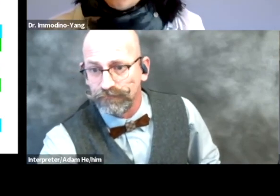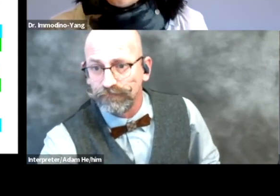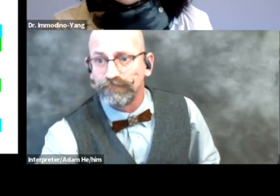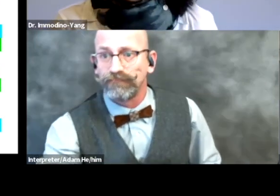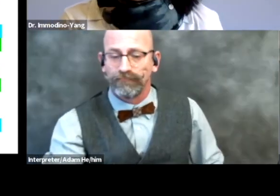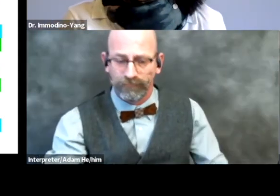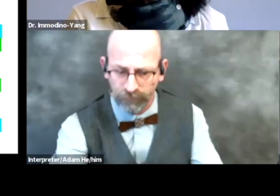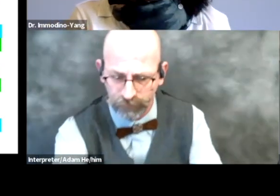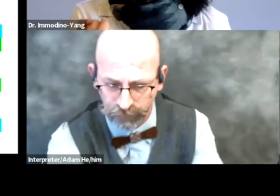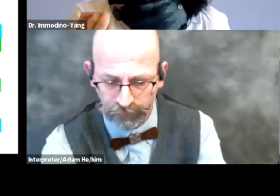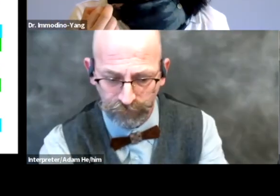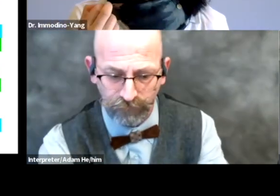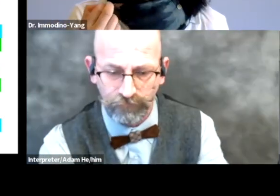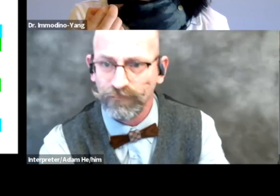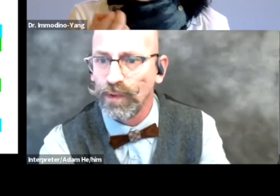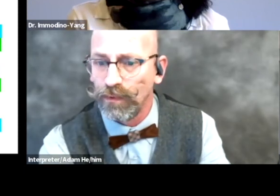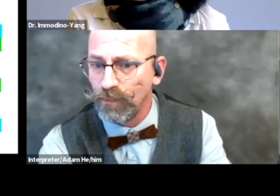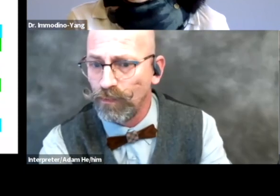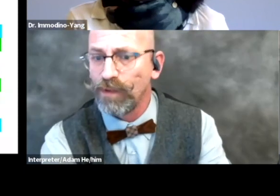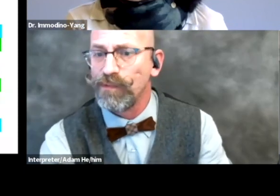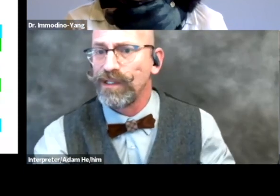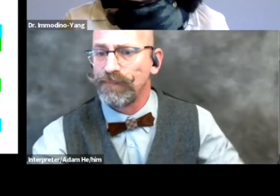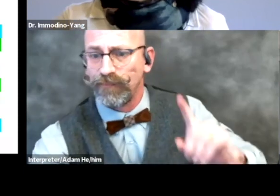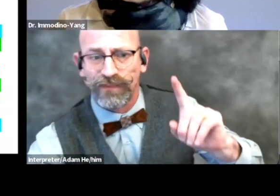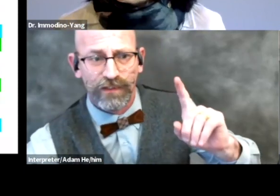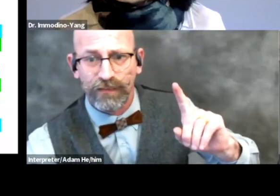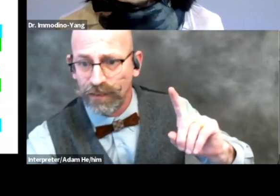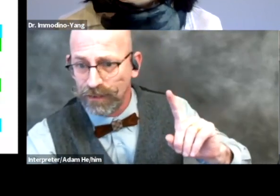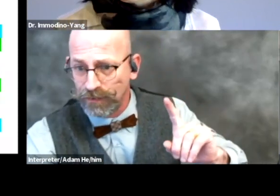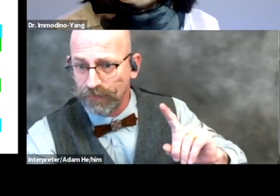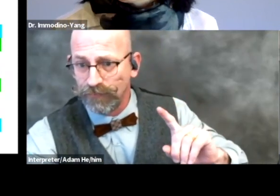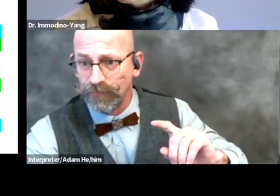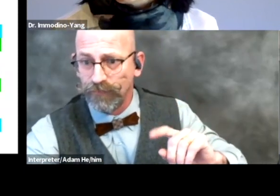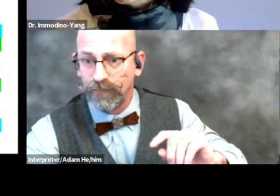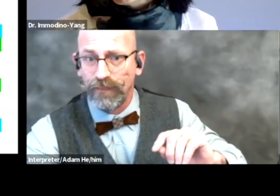So what you see is she, One moment. Sorry.